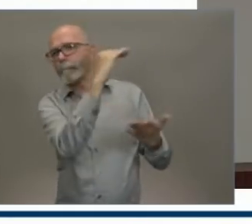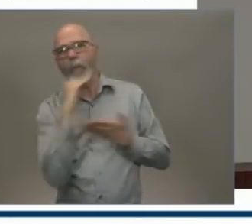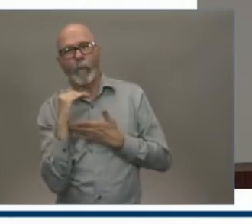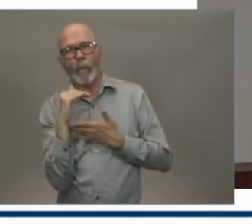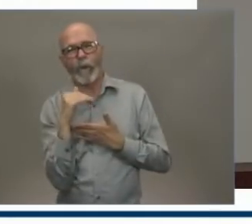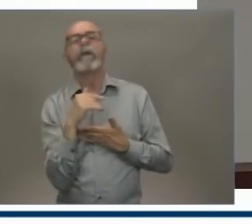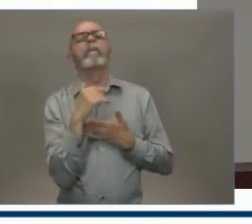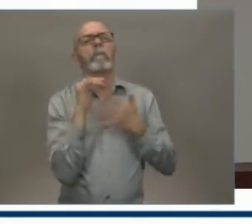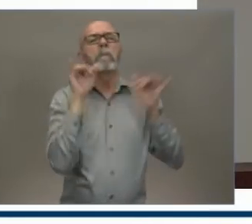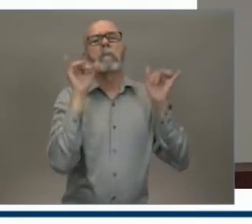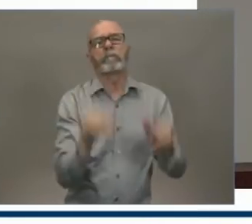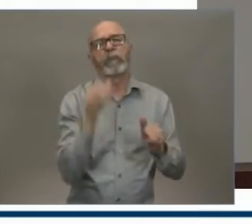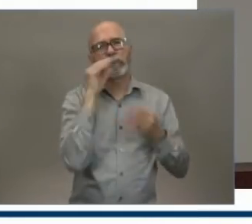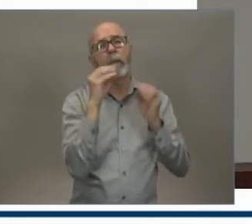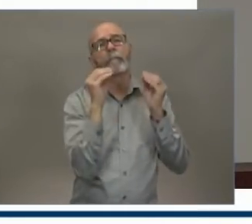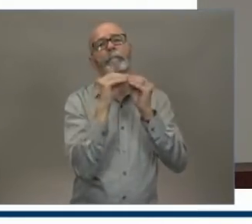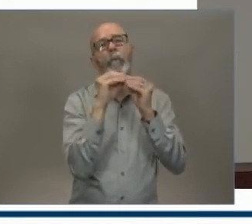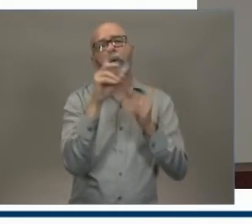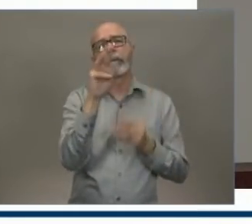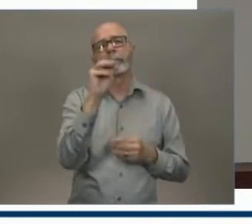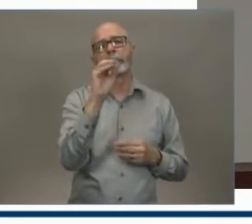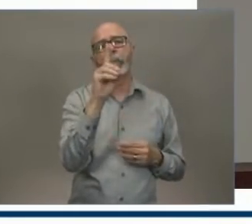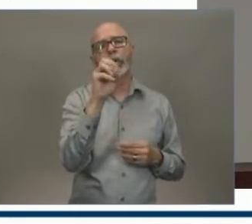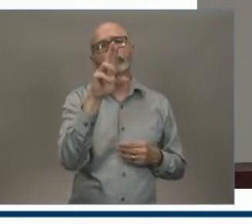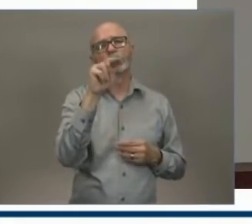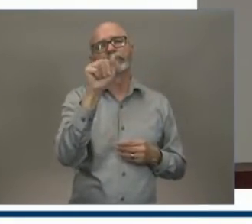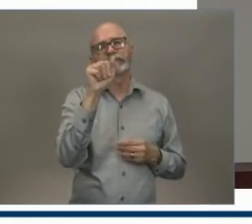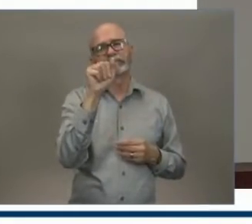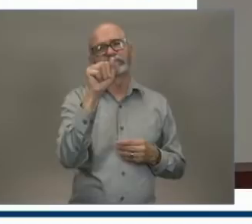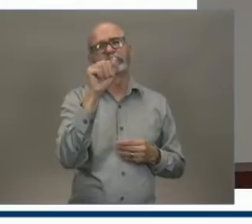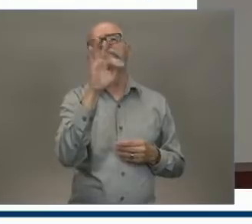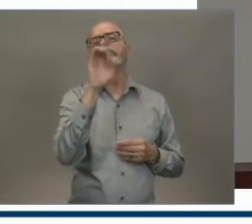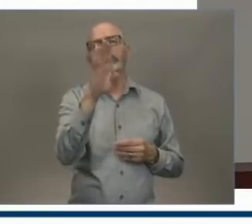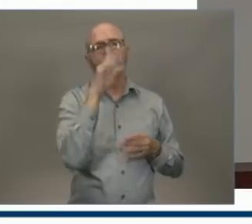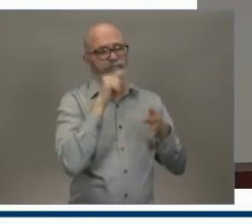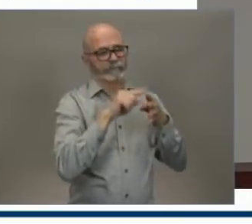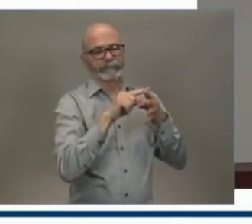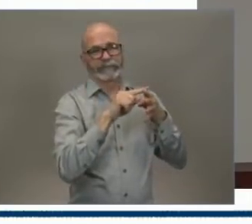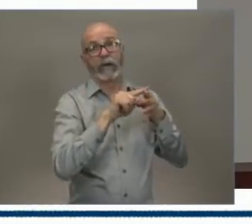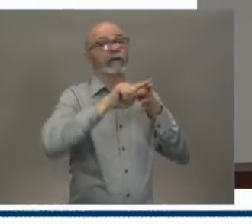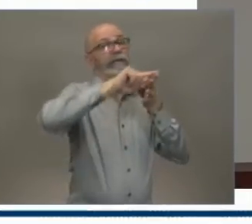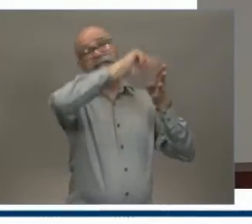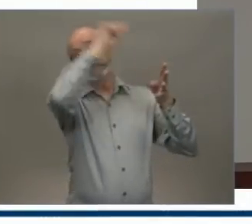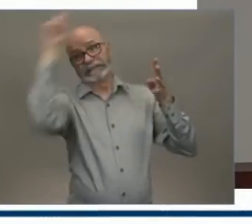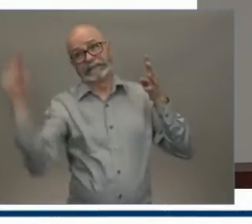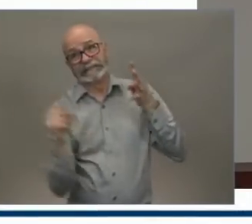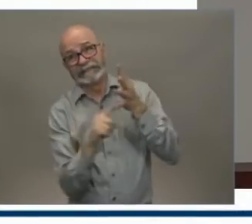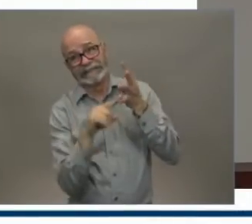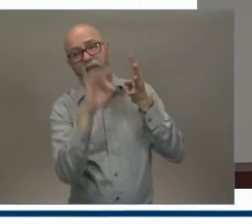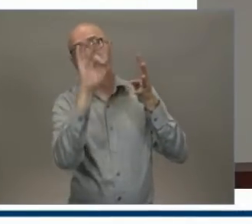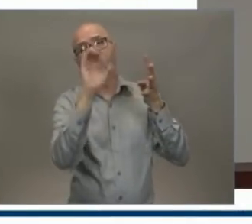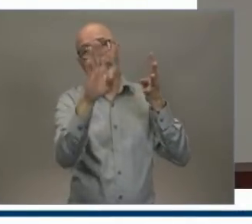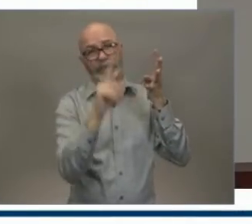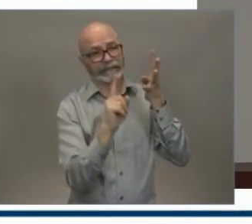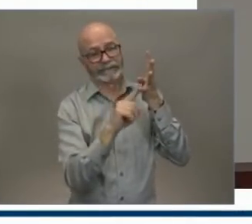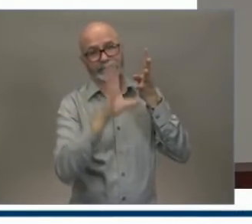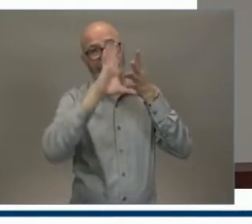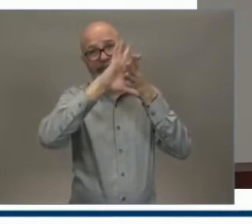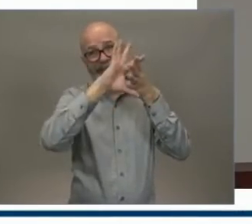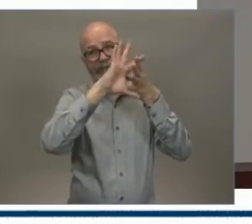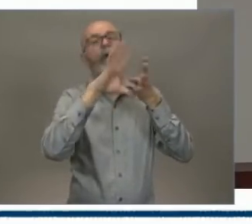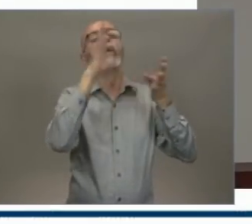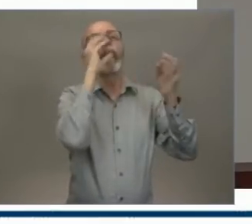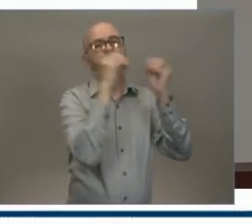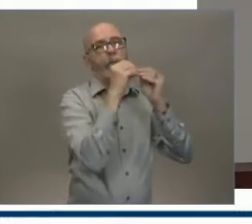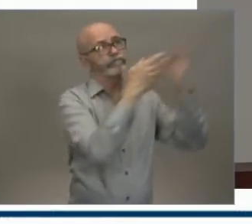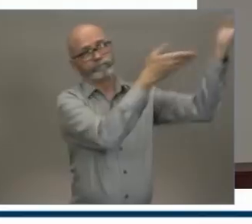that first week of February. And then again, the last week of February, we're scheduled to receive another shipment of the Moderna vaccine. But